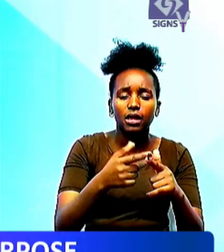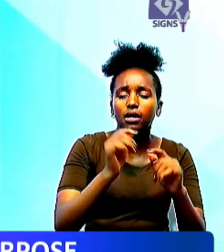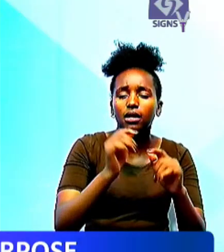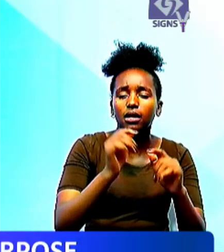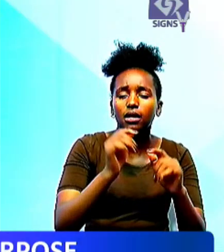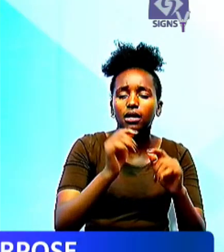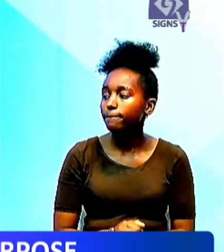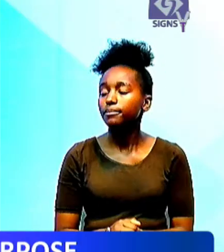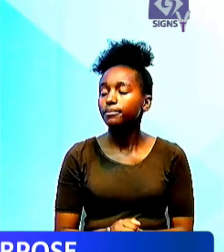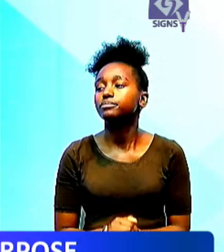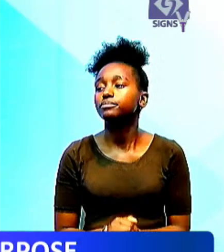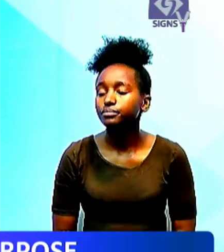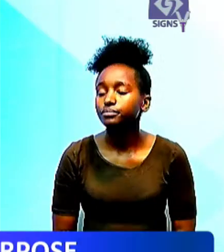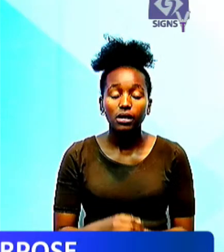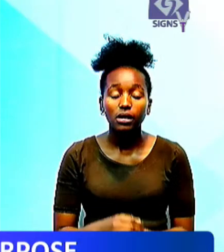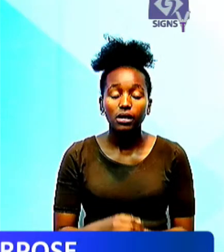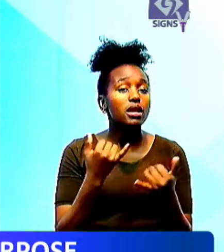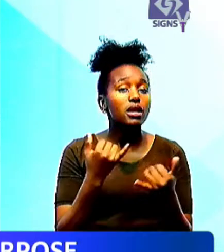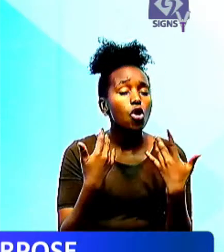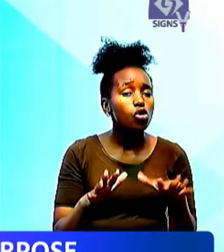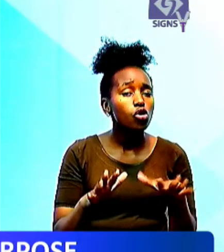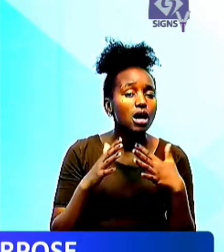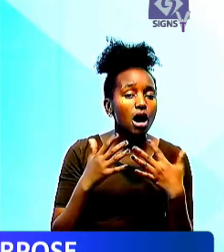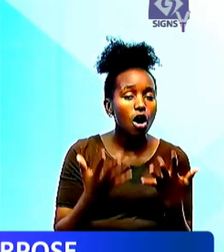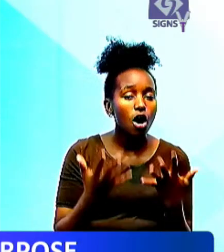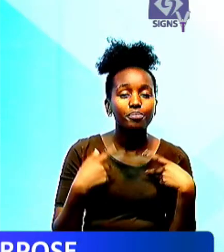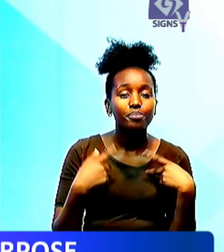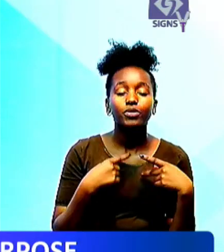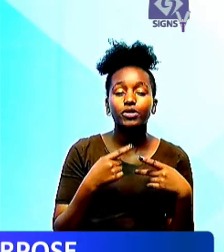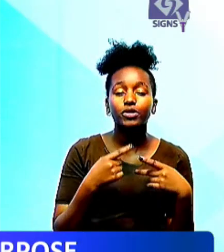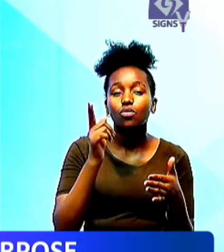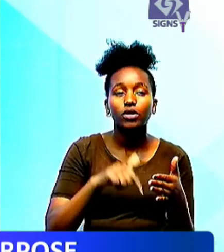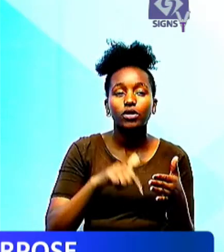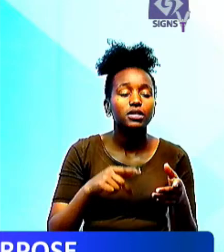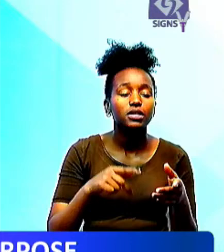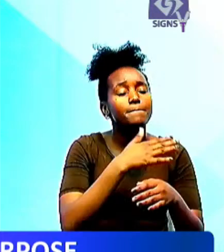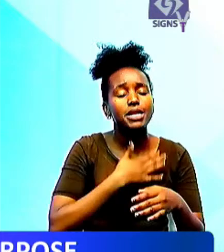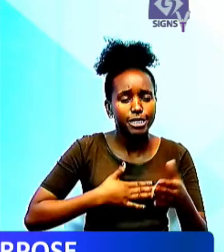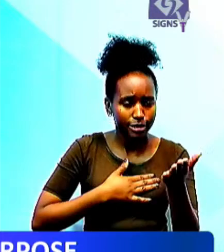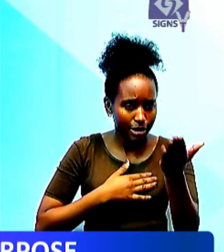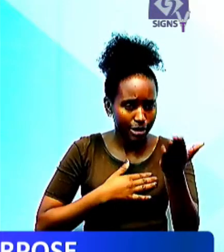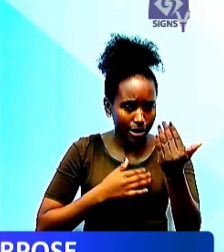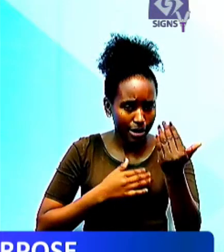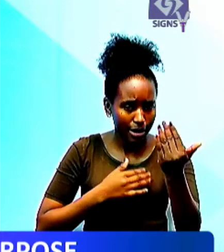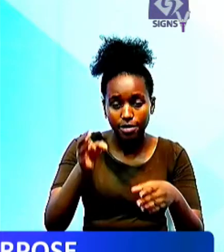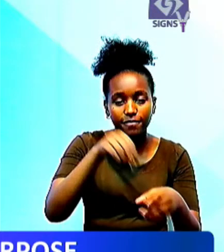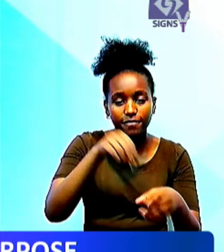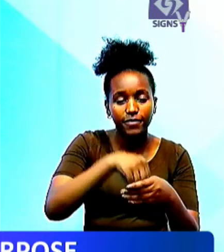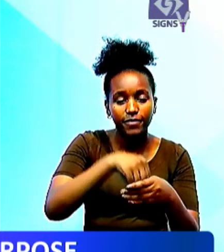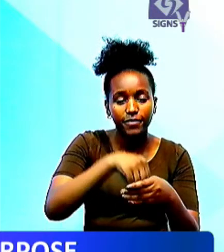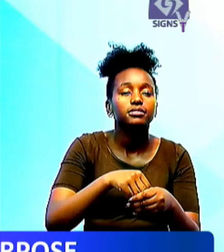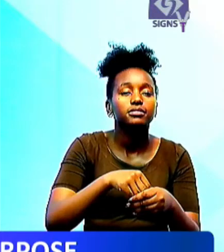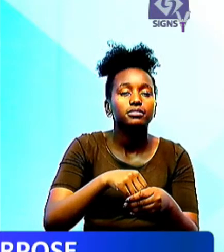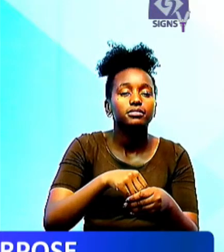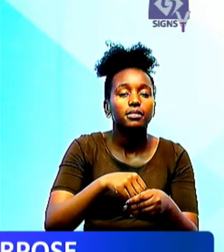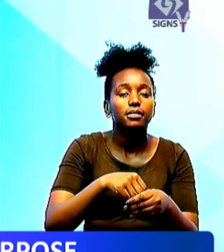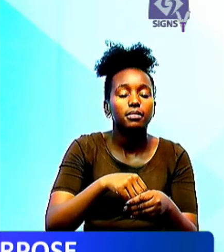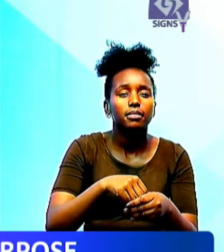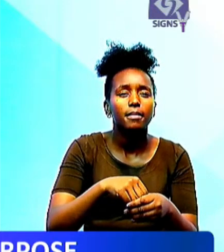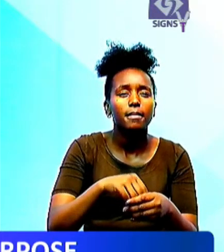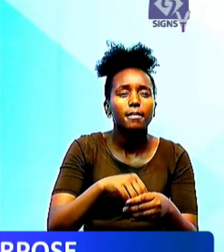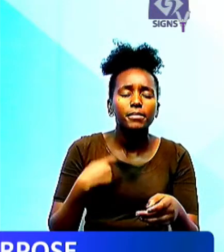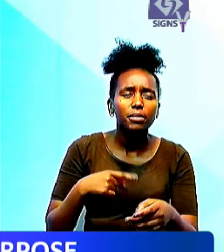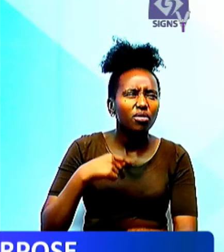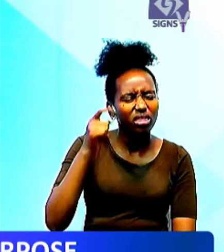was Eurobond that was issued. It doesn't mean it's there's a confusion that people have that when you say Eurobond, people think it's denominated